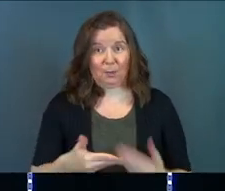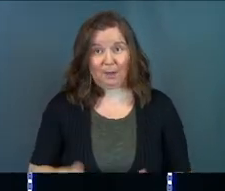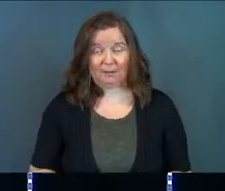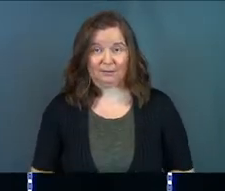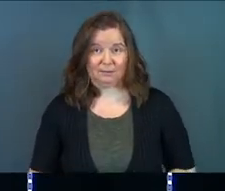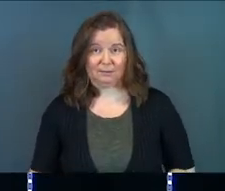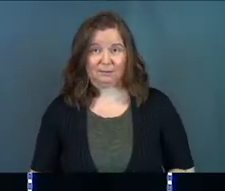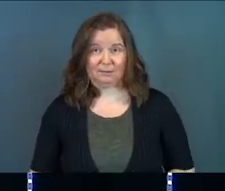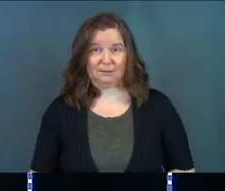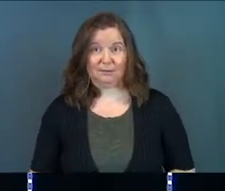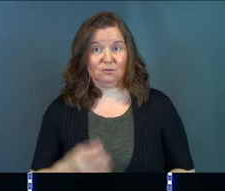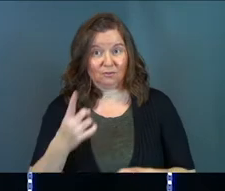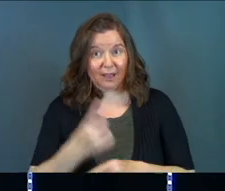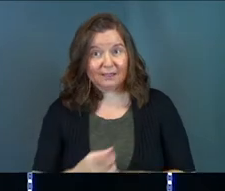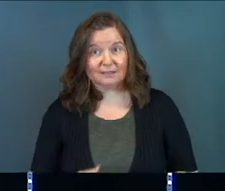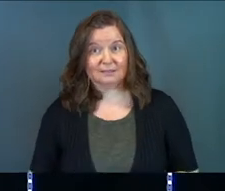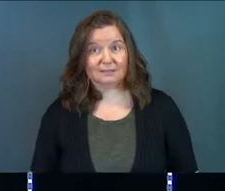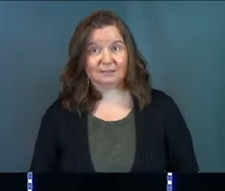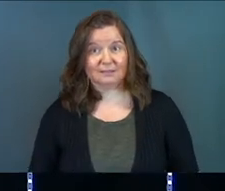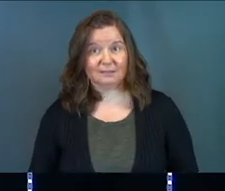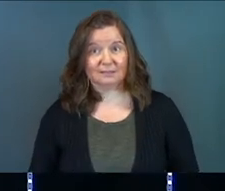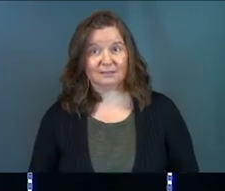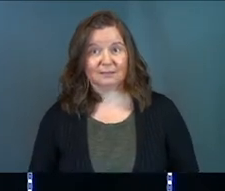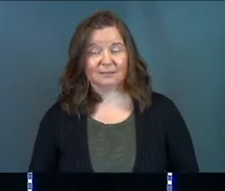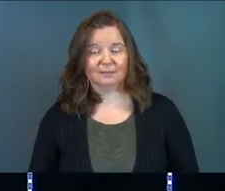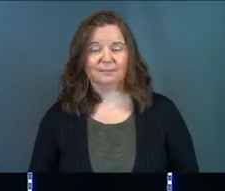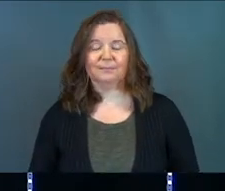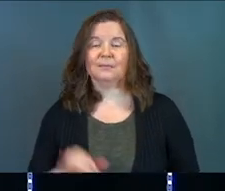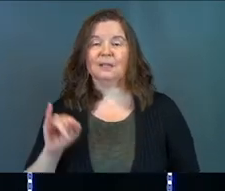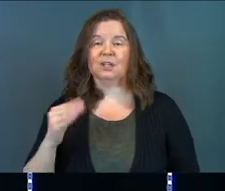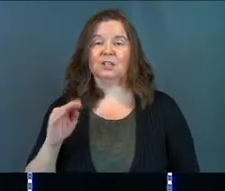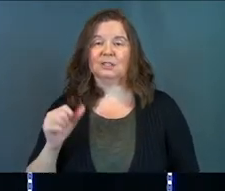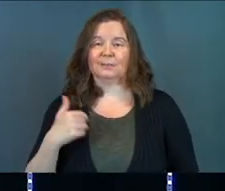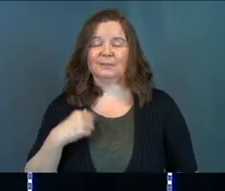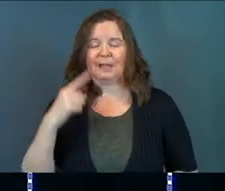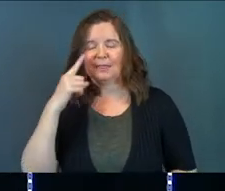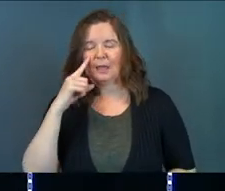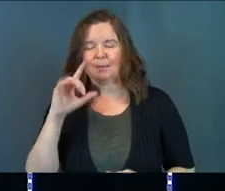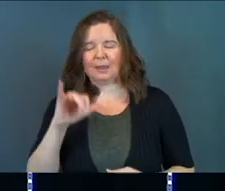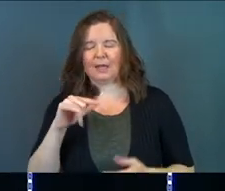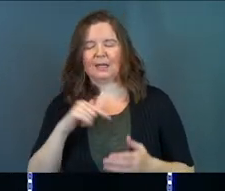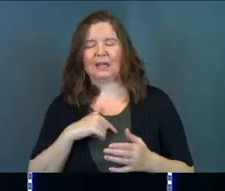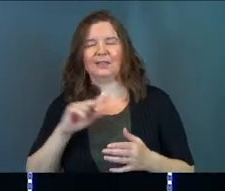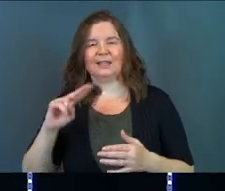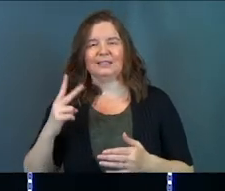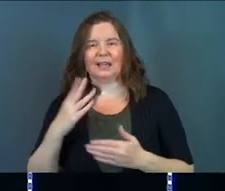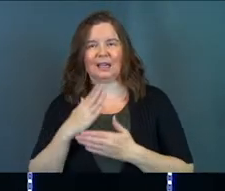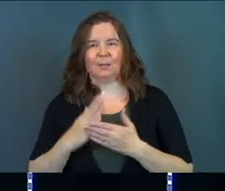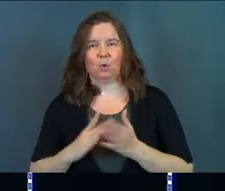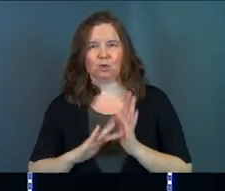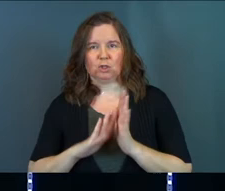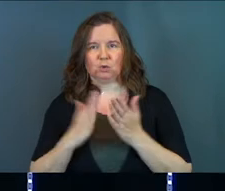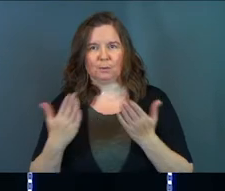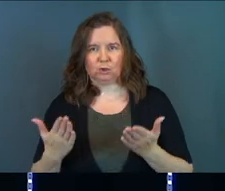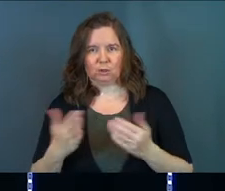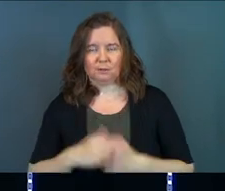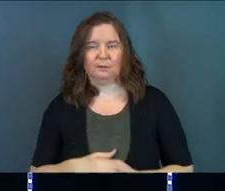anyway. Right? And James has that in mind here in the second portion of